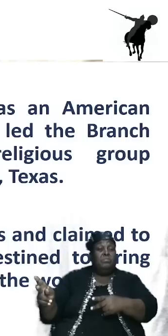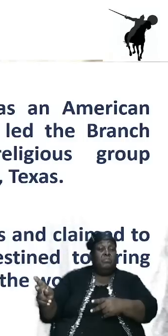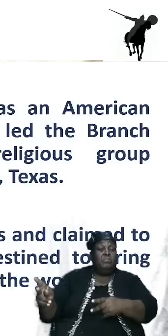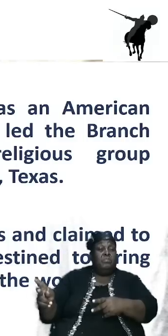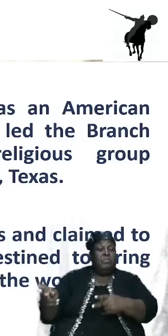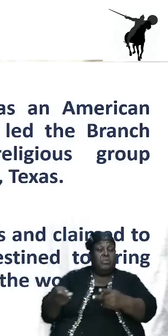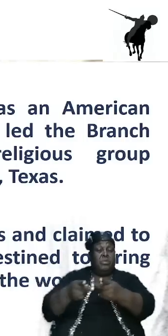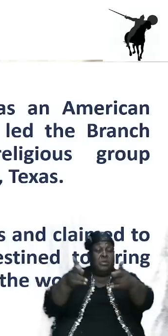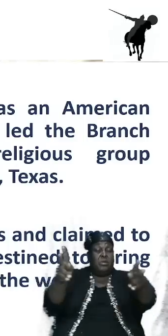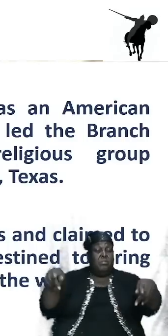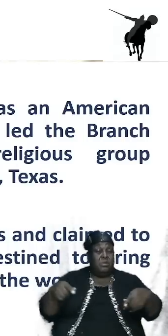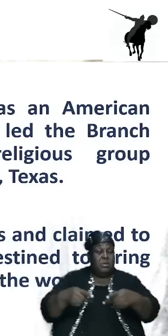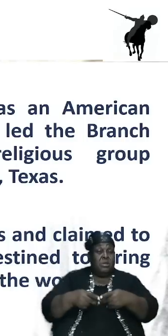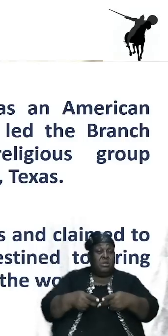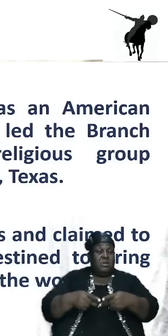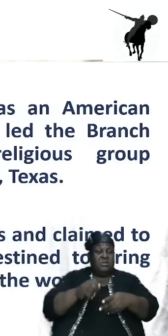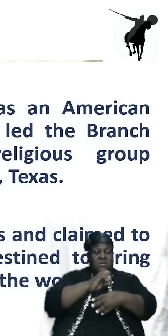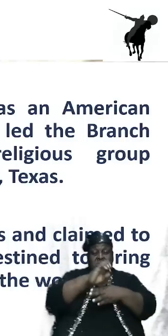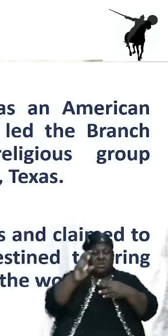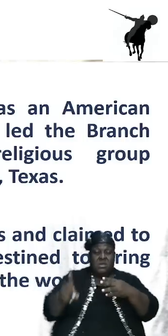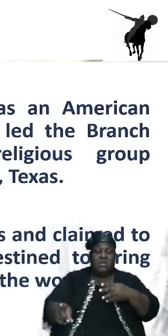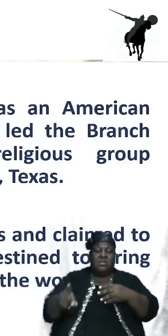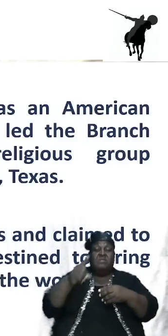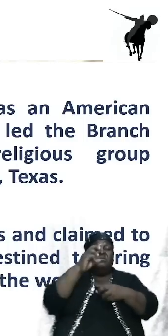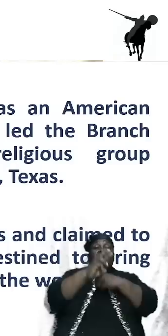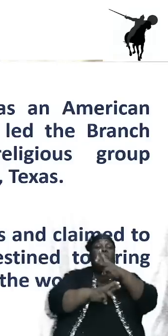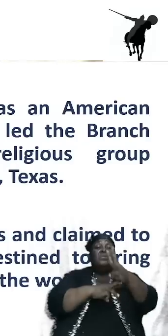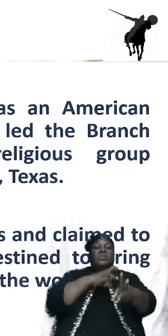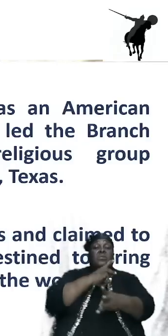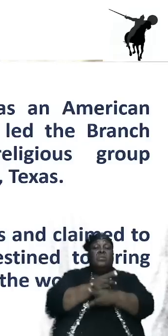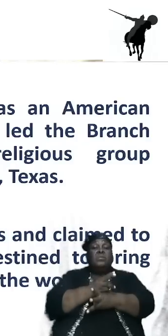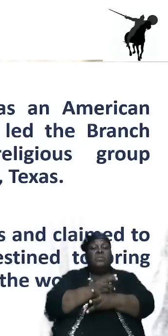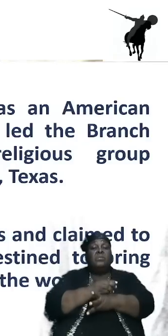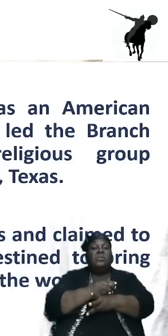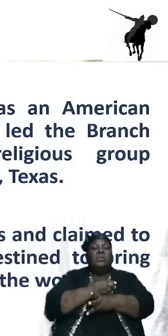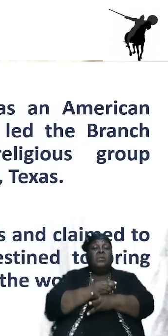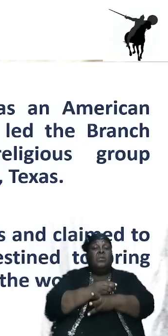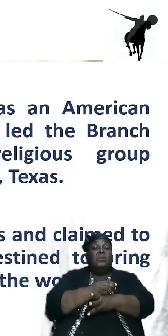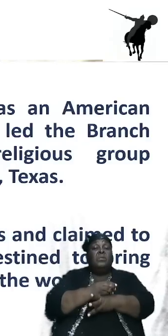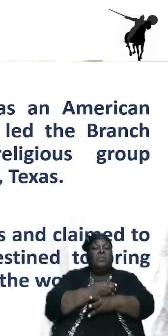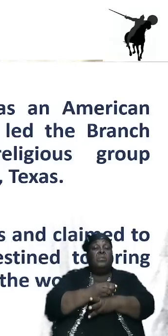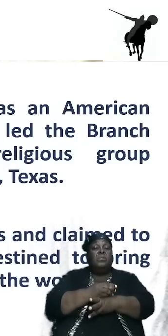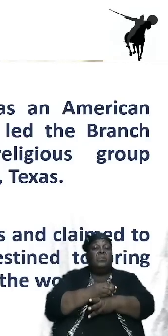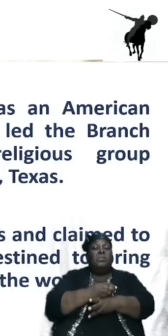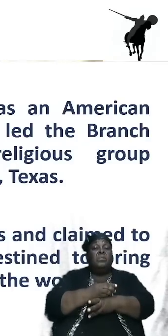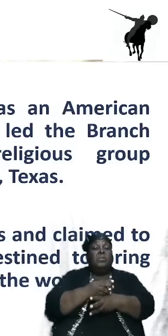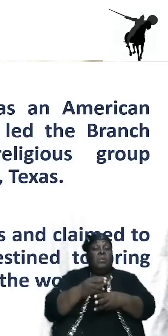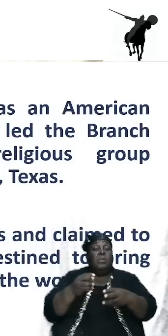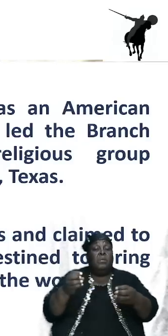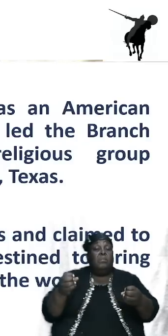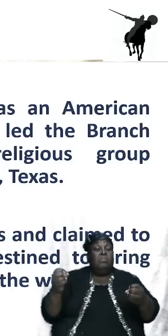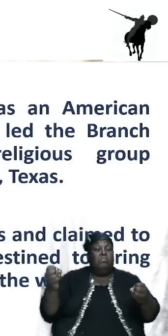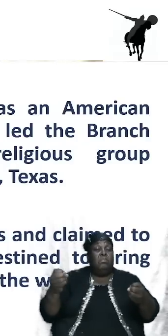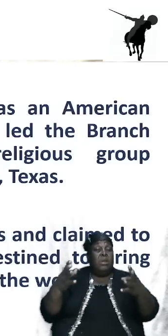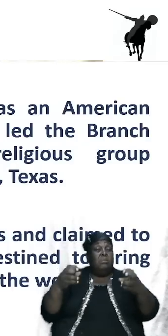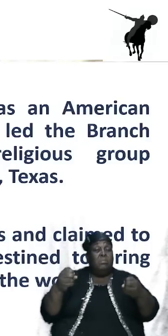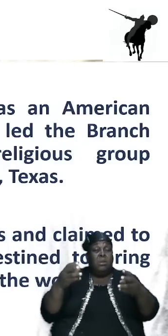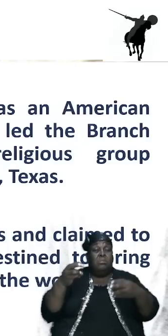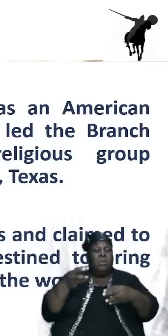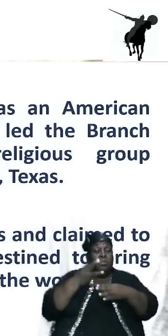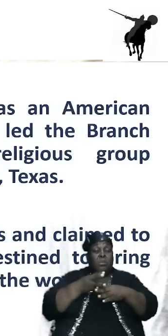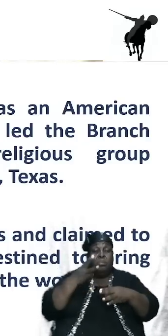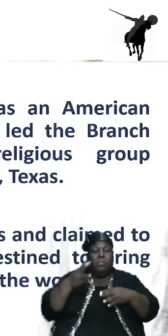the place, said this is the end of the world, and he was launching up weaponry and illegal stockpiling